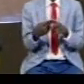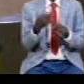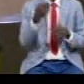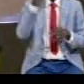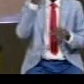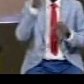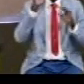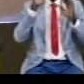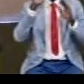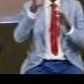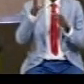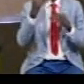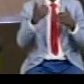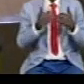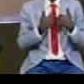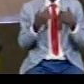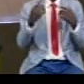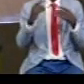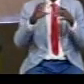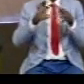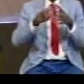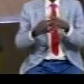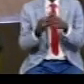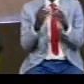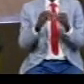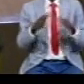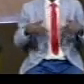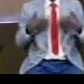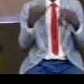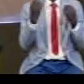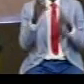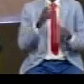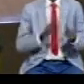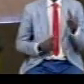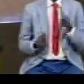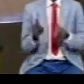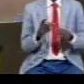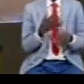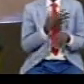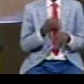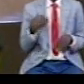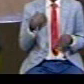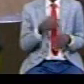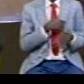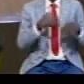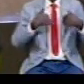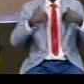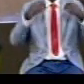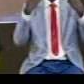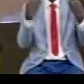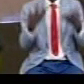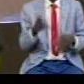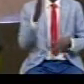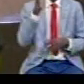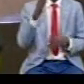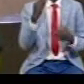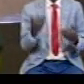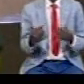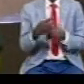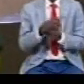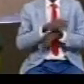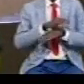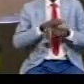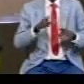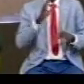in. Right from the first day, testimonies have been coming in. And we have a lot of testimonies tonight. Don't go anywhere